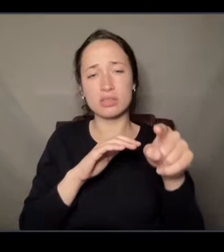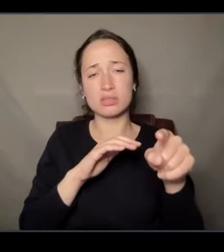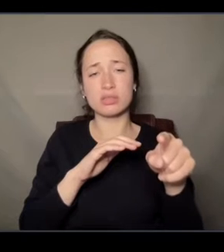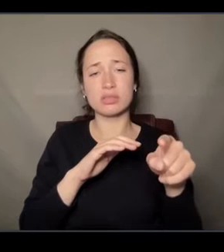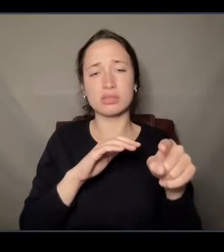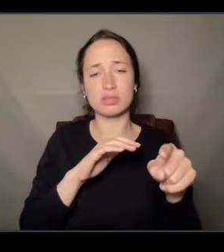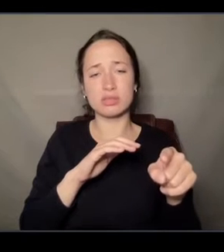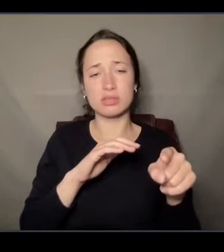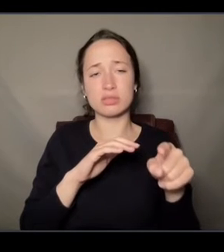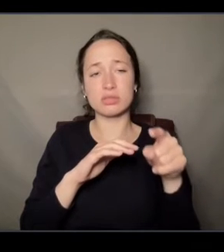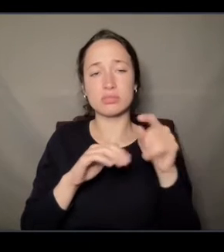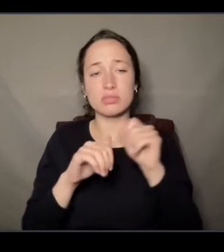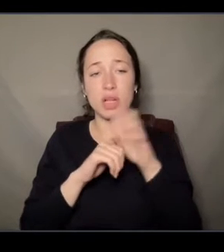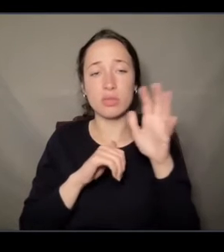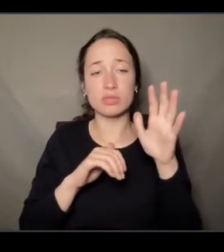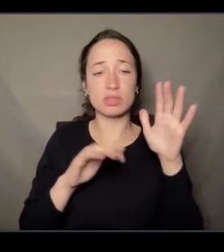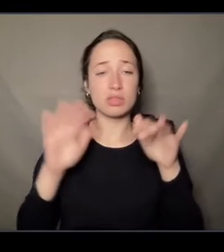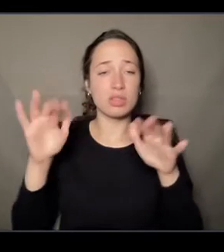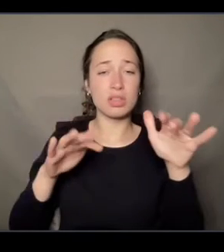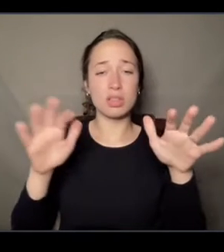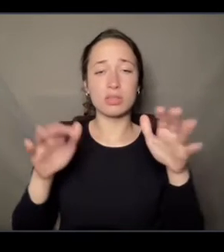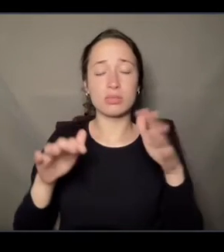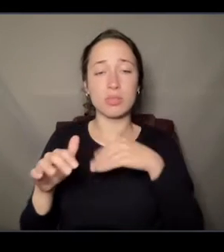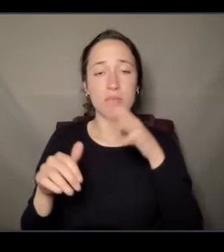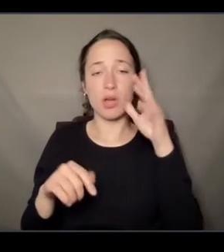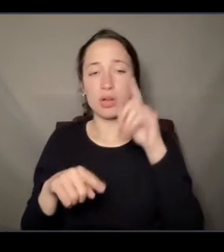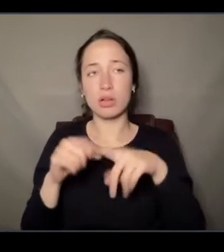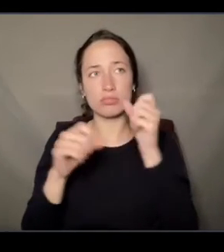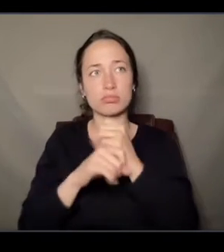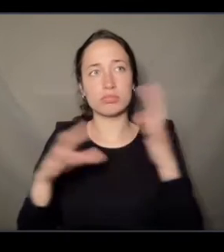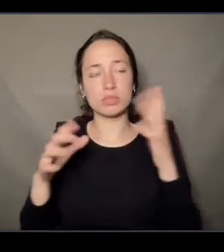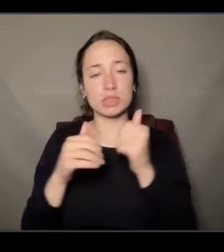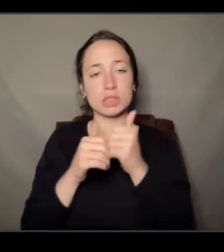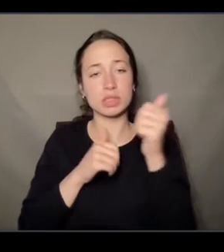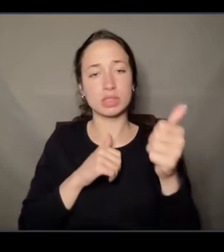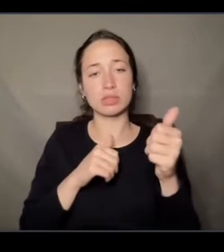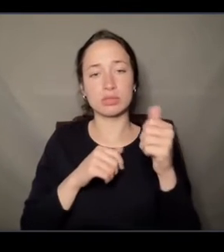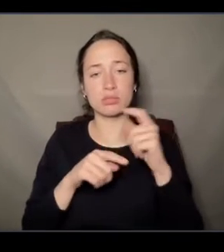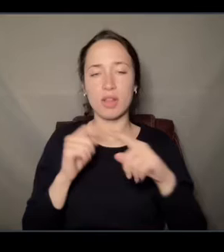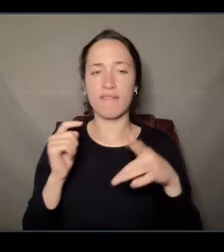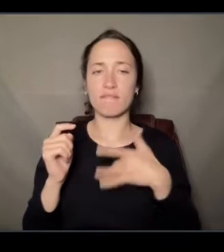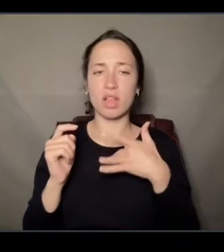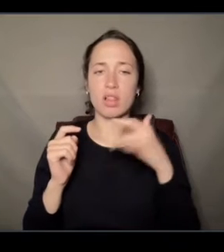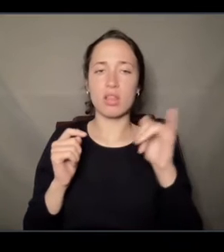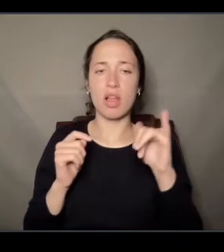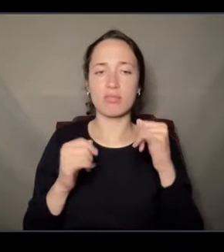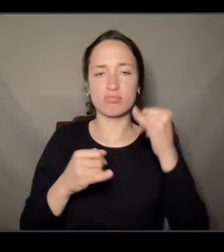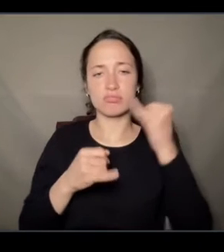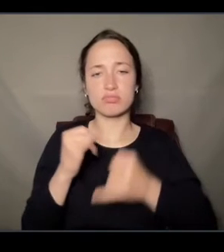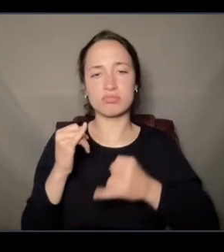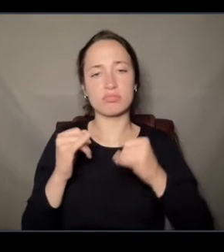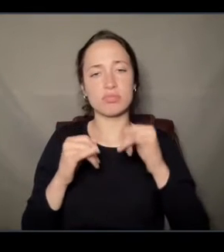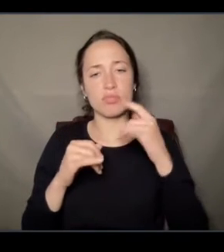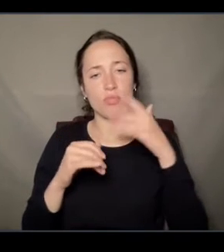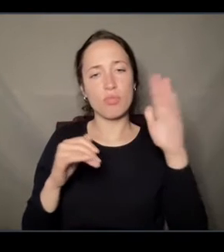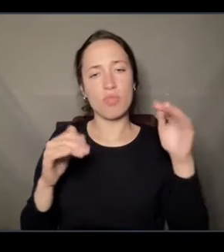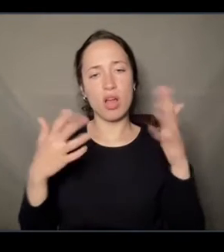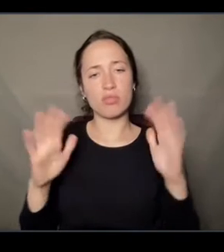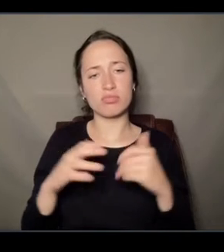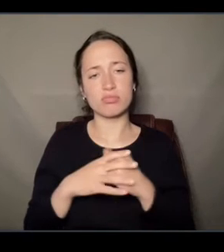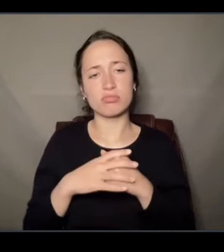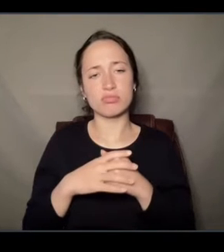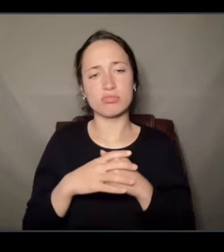and oceans and mountains and hills. My parents could not fathom the distance, and it sure felt like a final